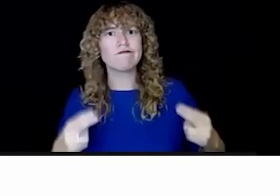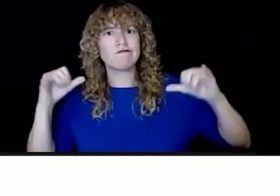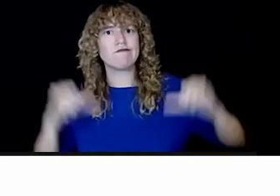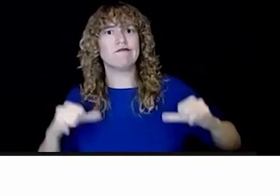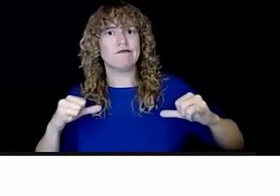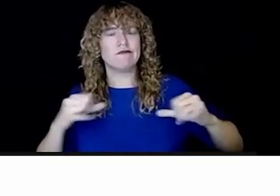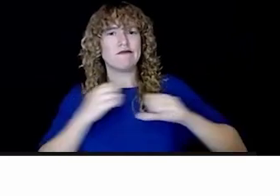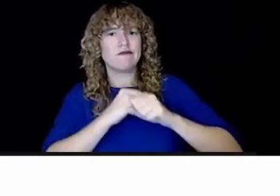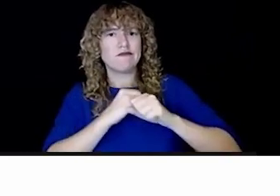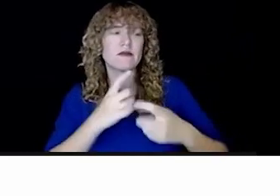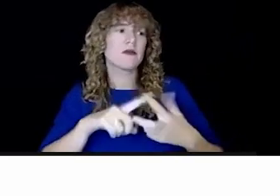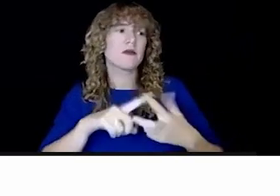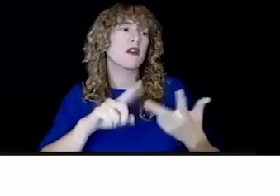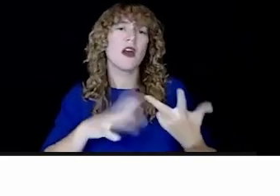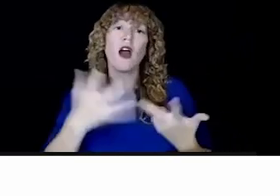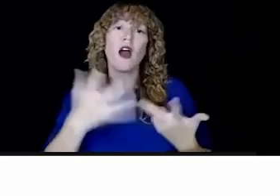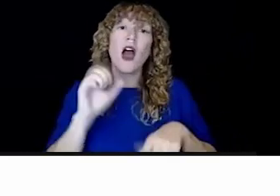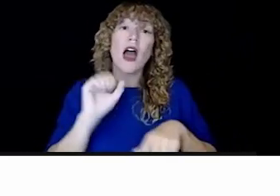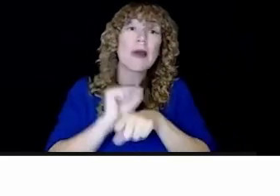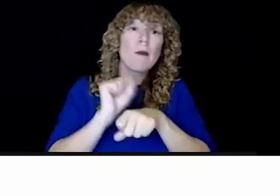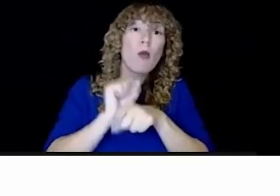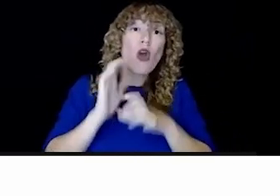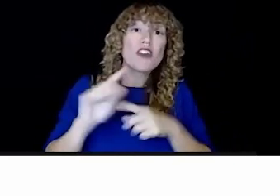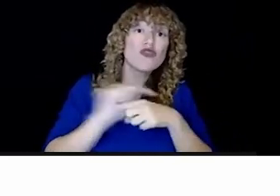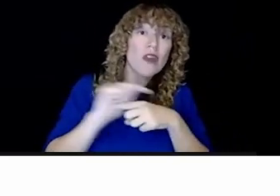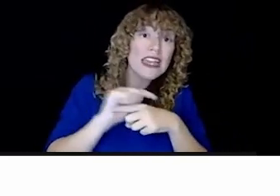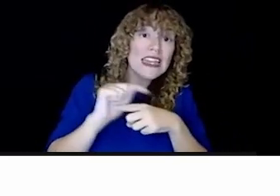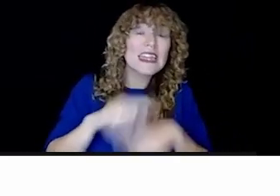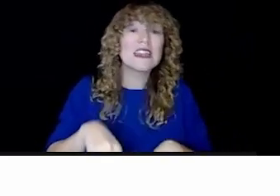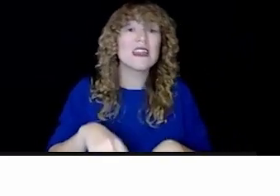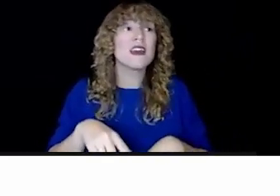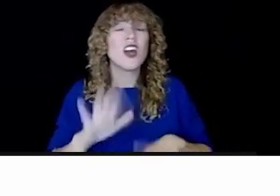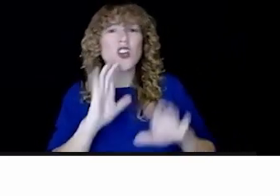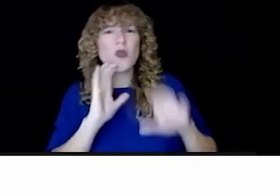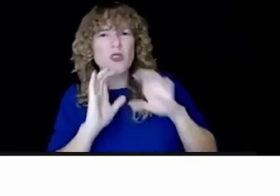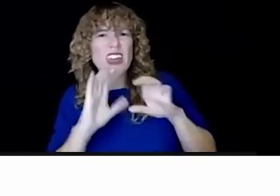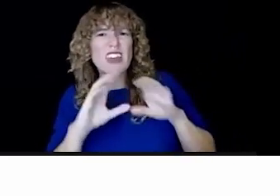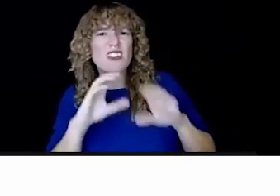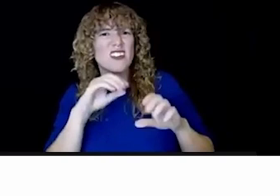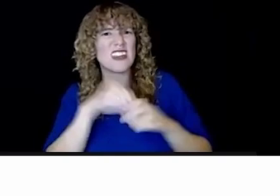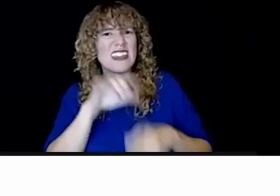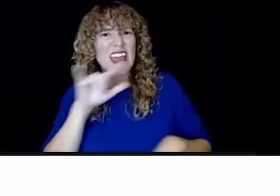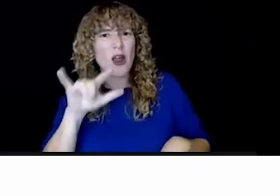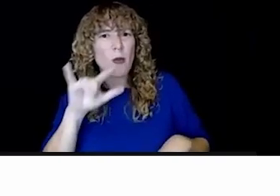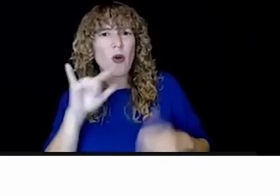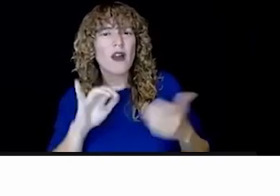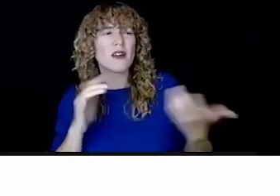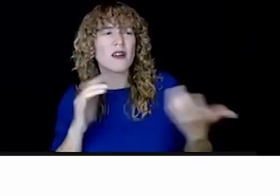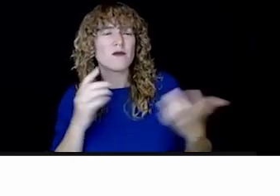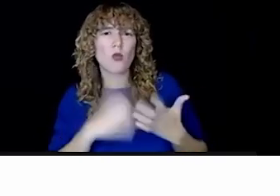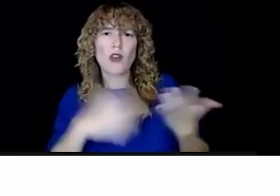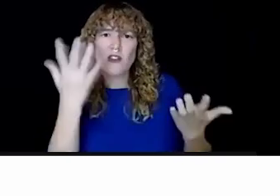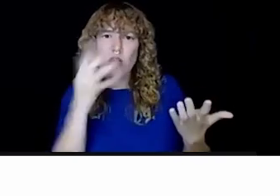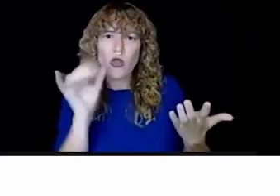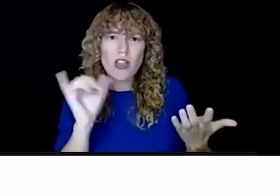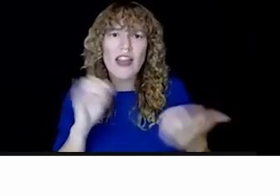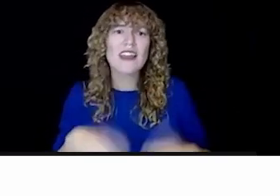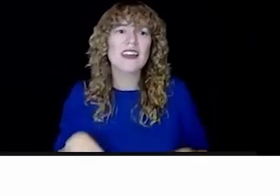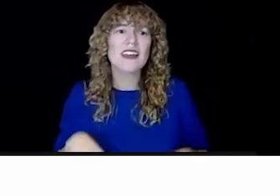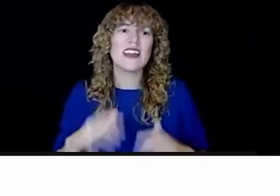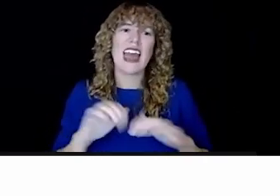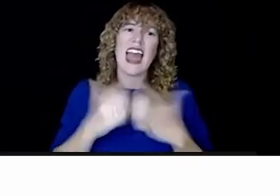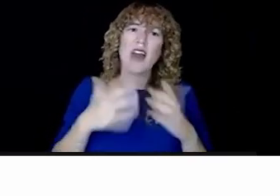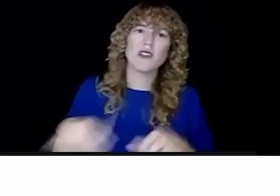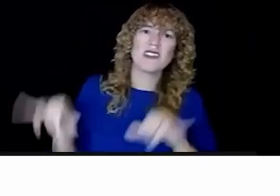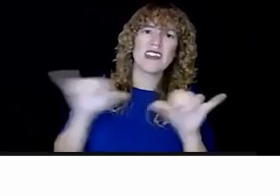environment, such as communication in the workplace, and more, just to better understand the current state of mobility device handling. We also really